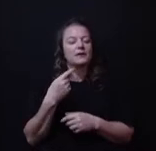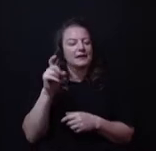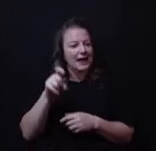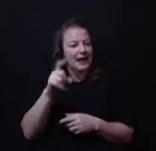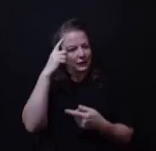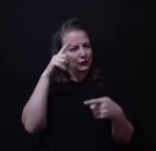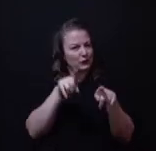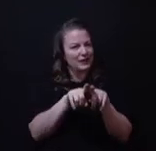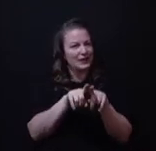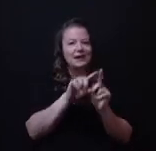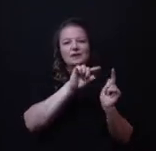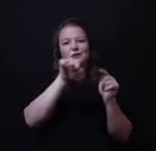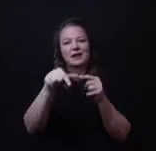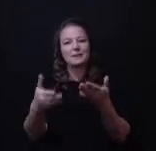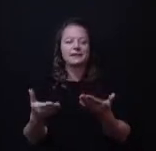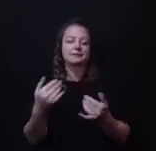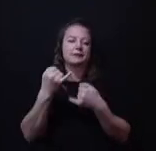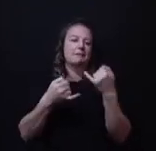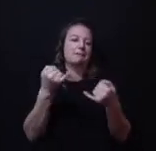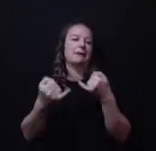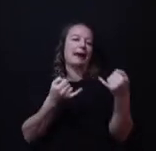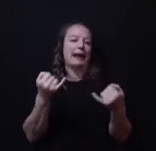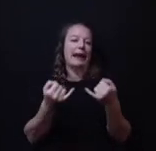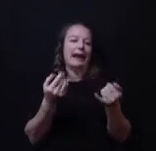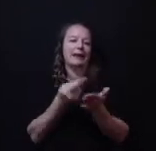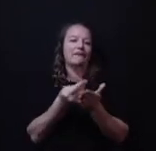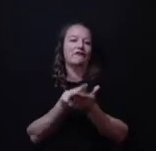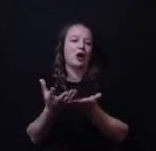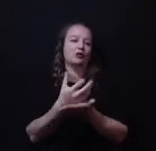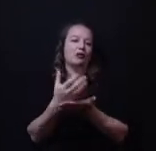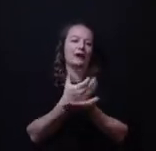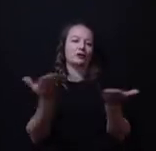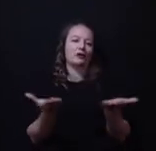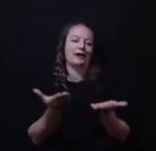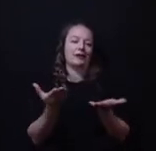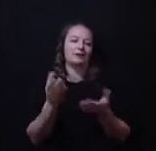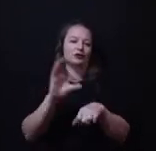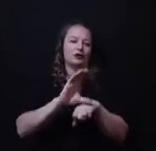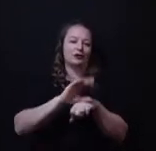was a spaghetti fundraiser in the basement of this church building.